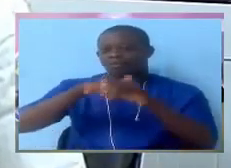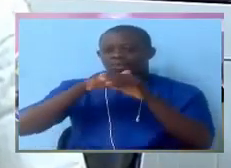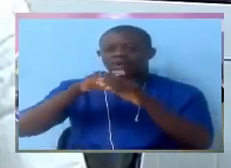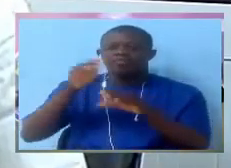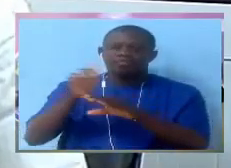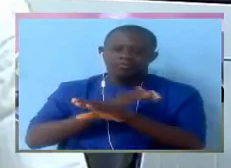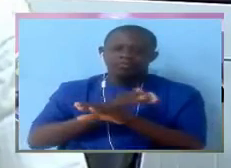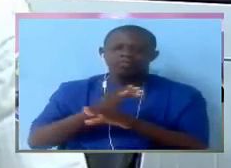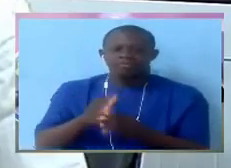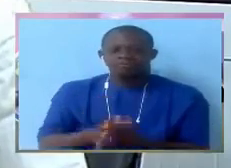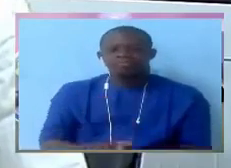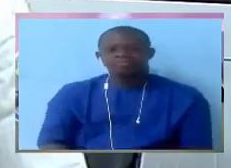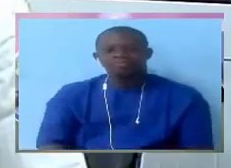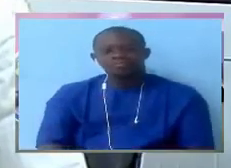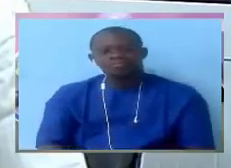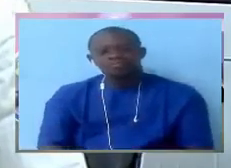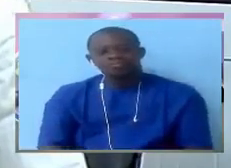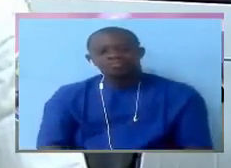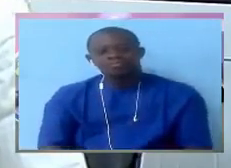Michael Jata.